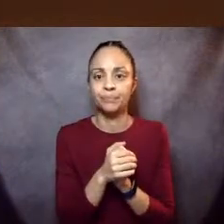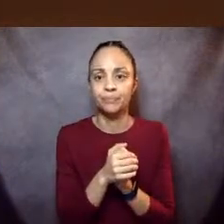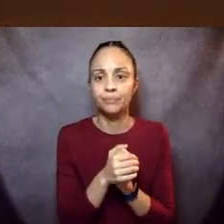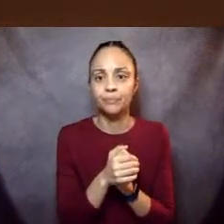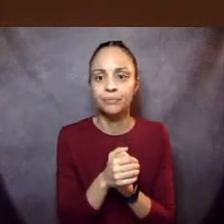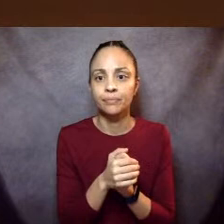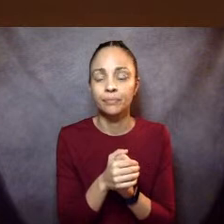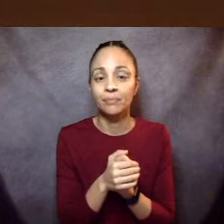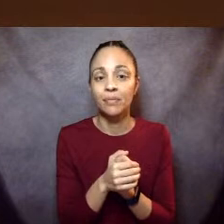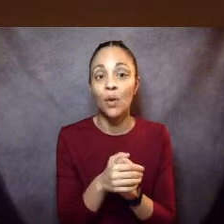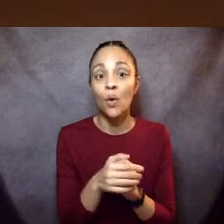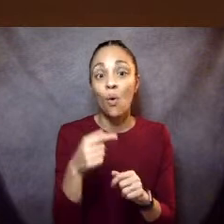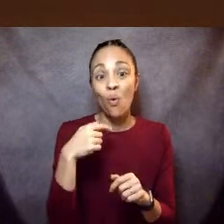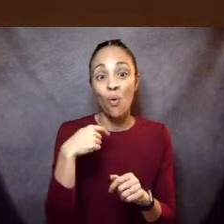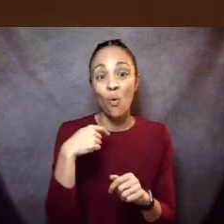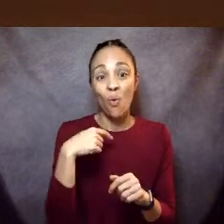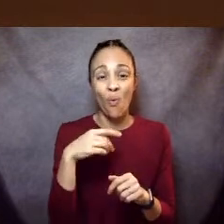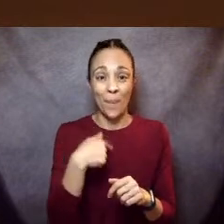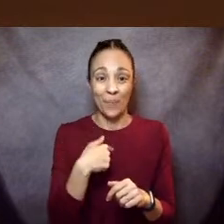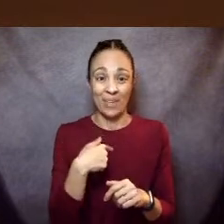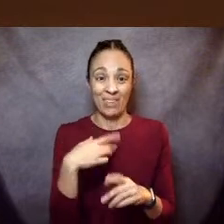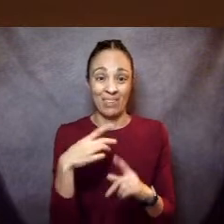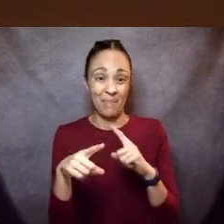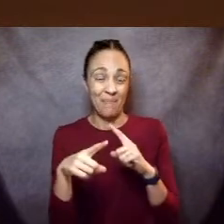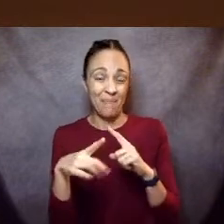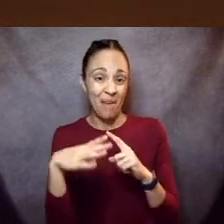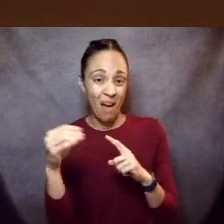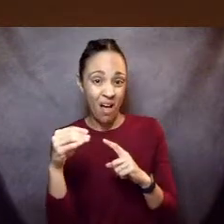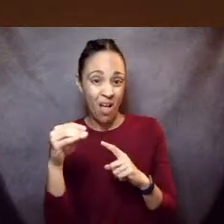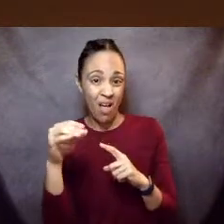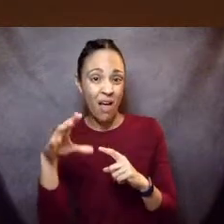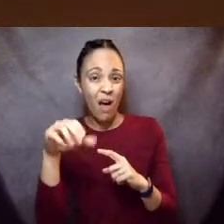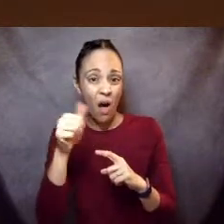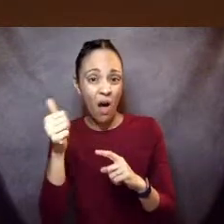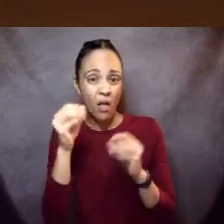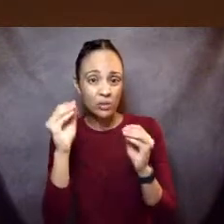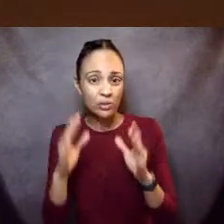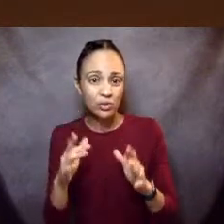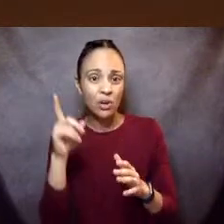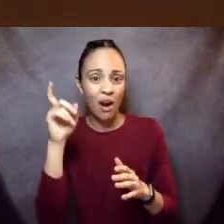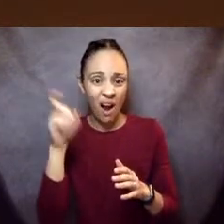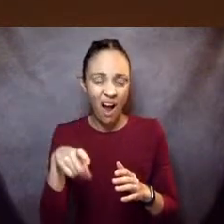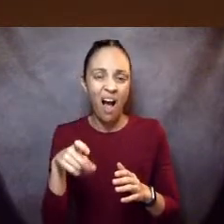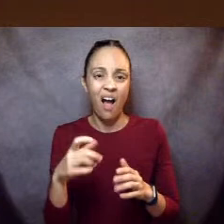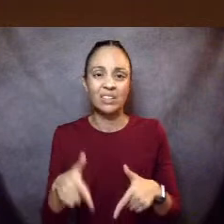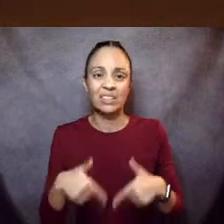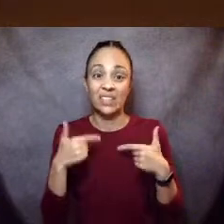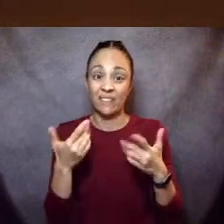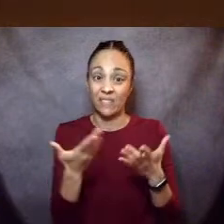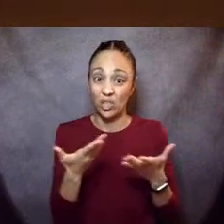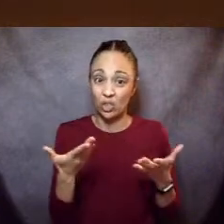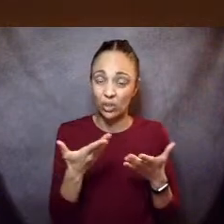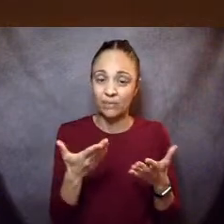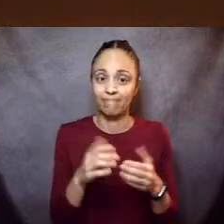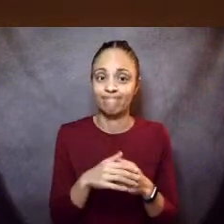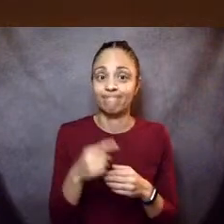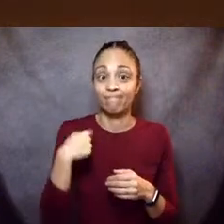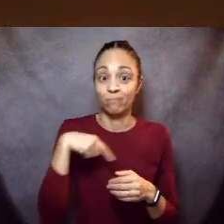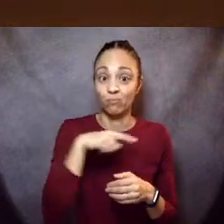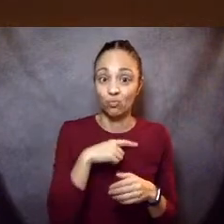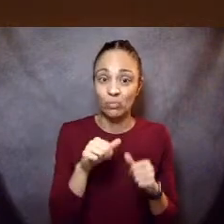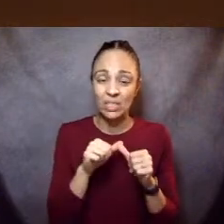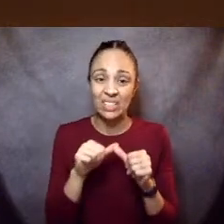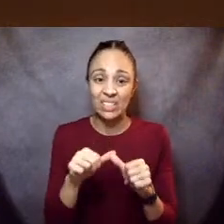here. And we ran back to New York every weekend. So